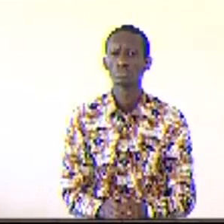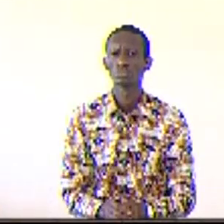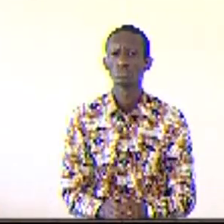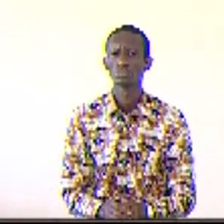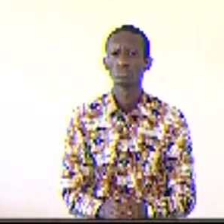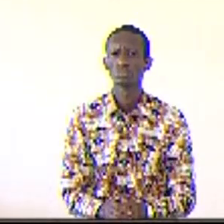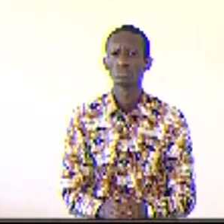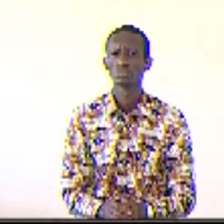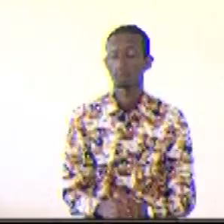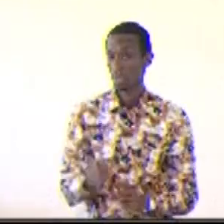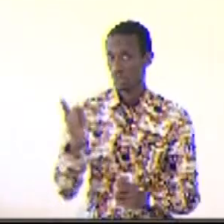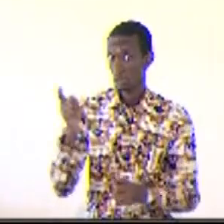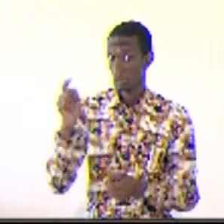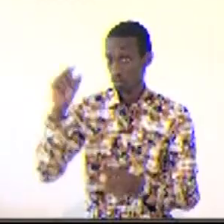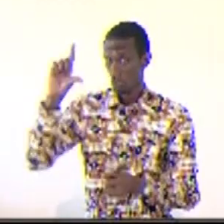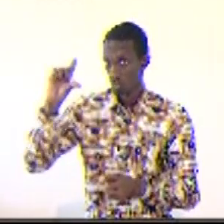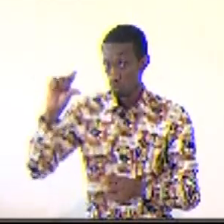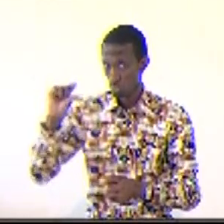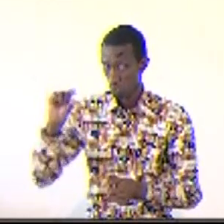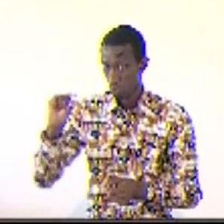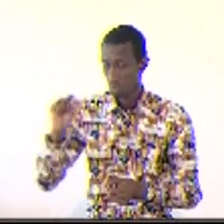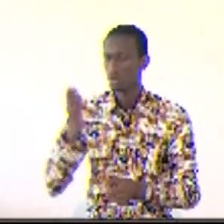of reactions